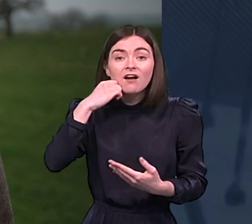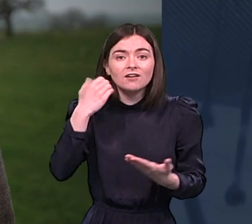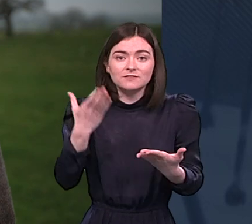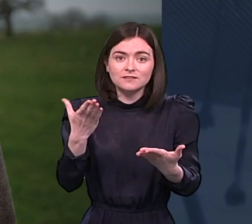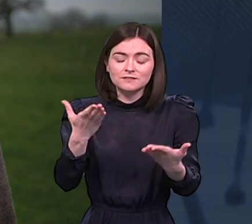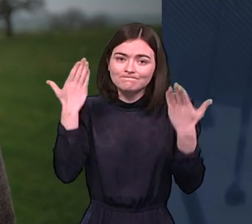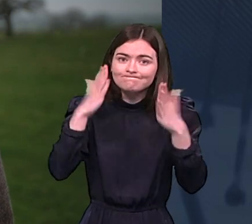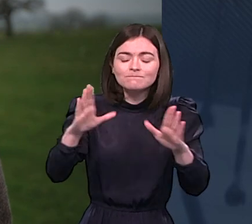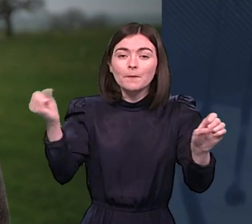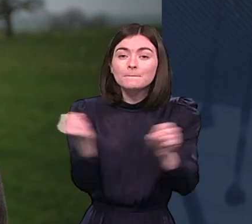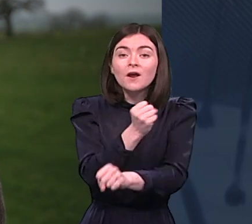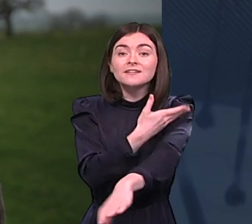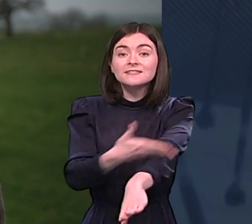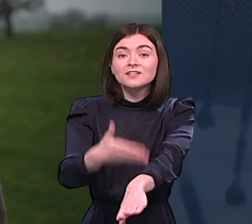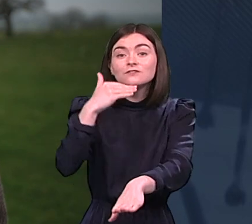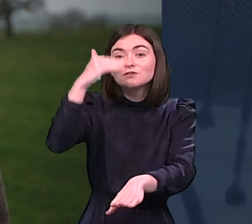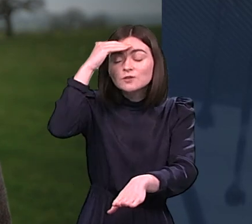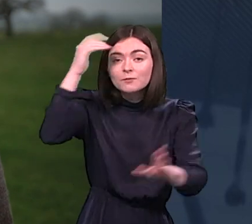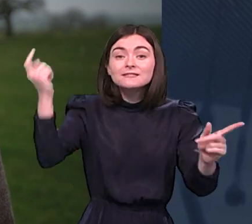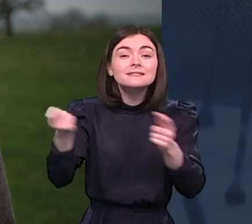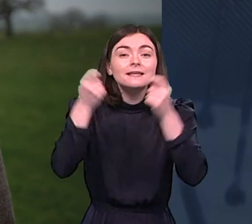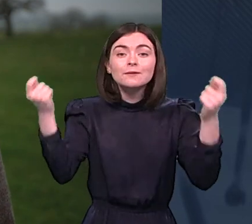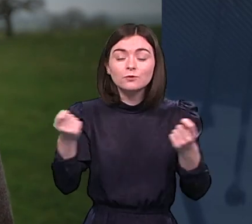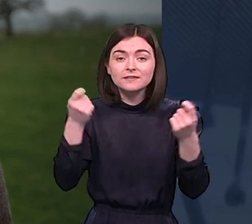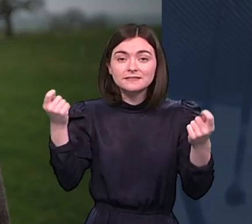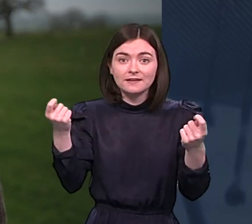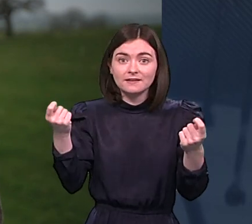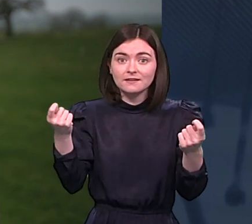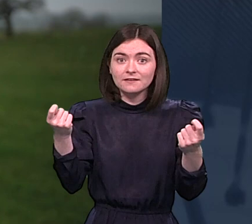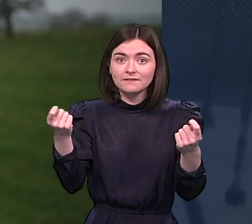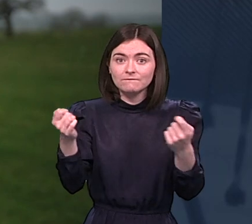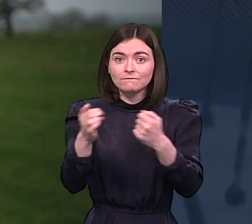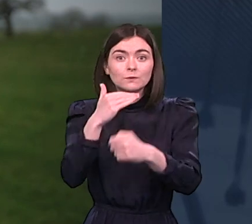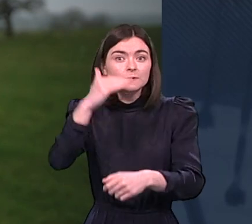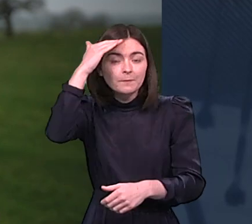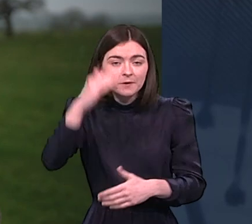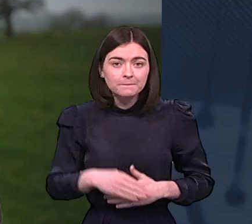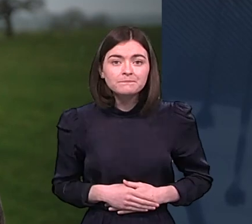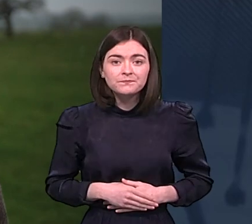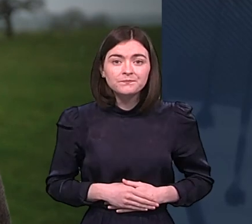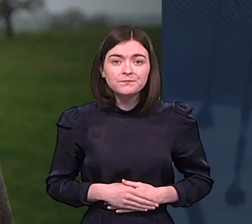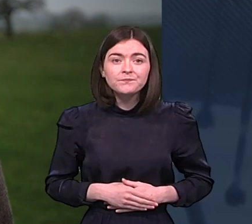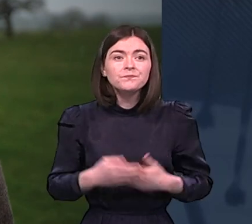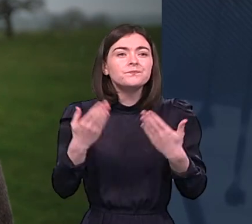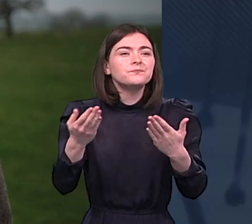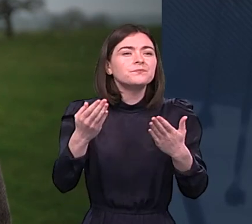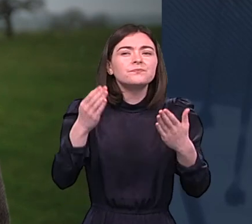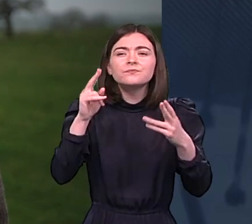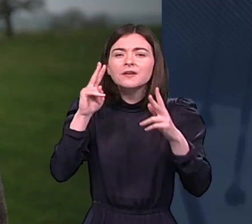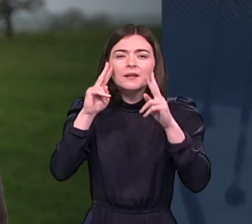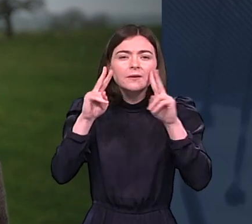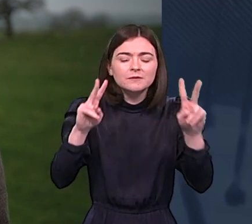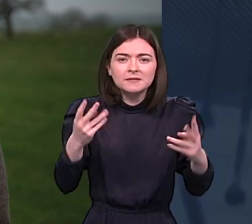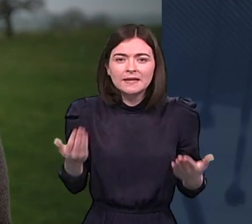marked the beginning of the summertime, the celebrations associated with the summertime. Looking around me, and